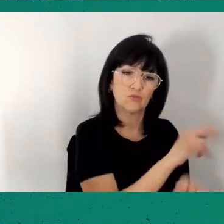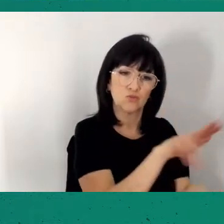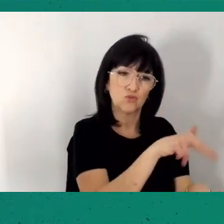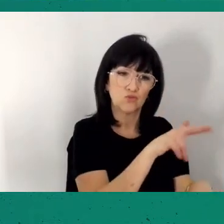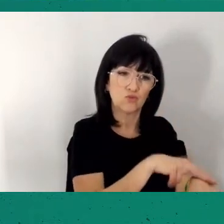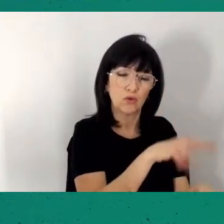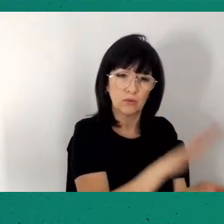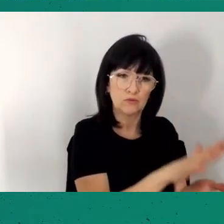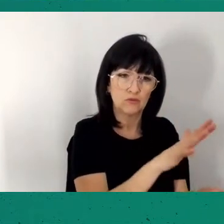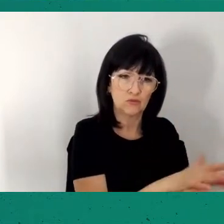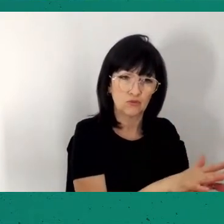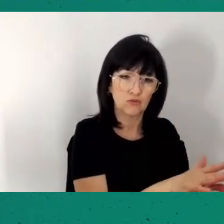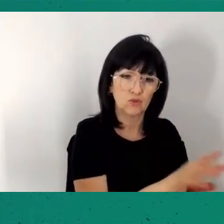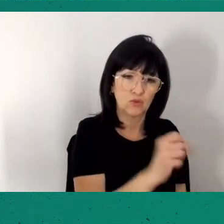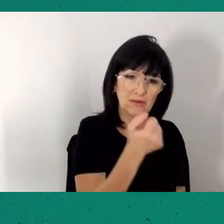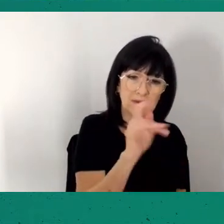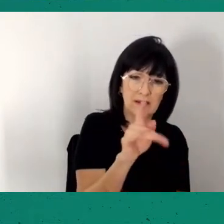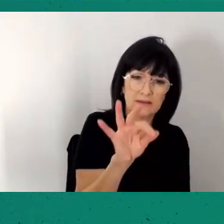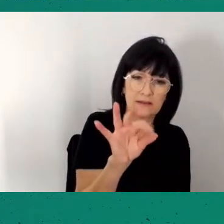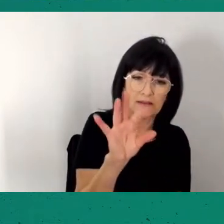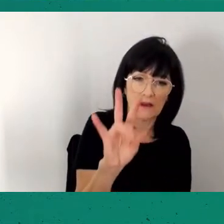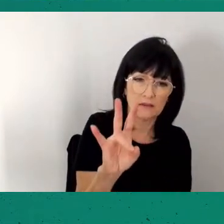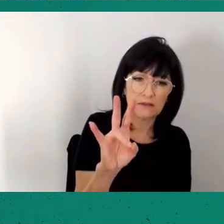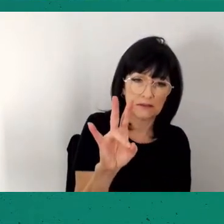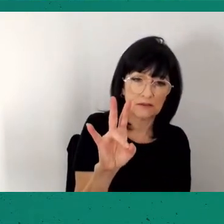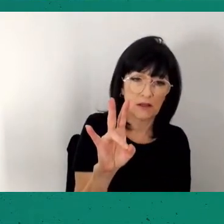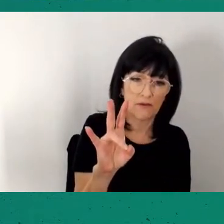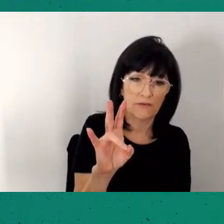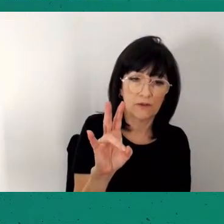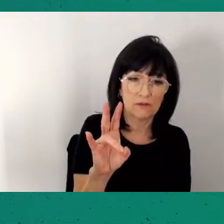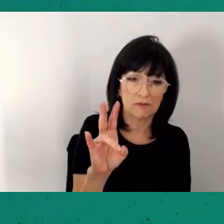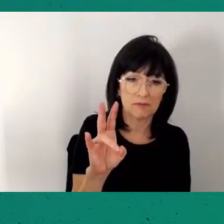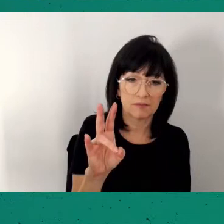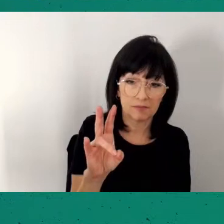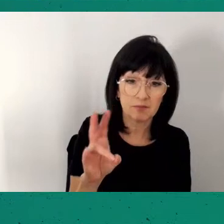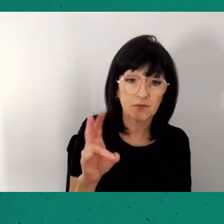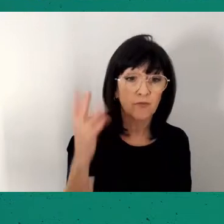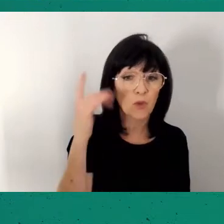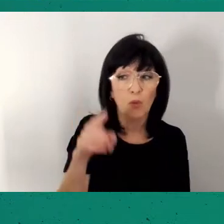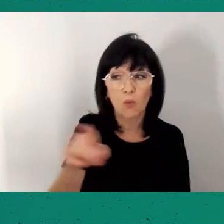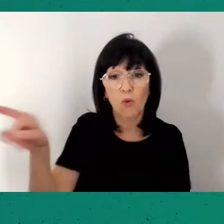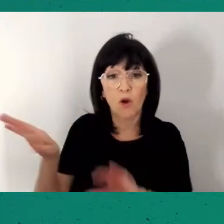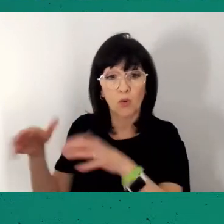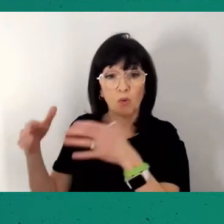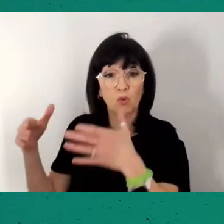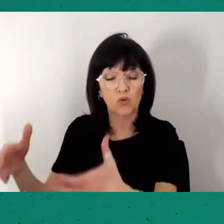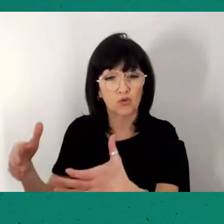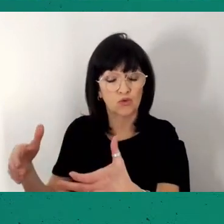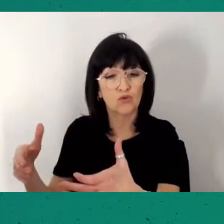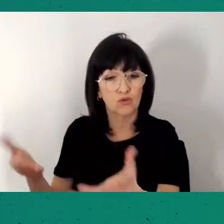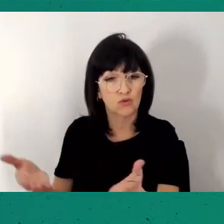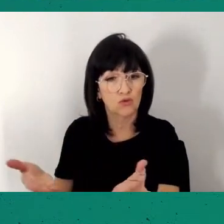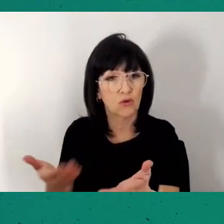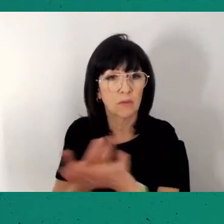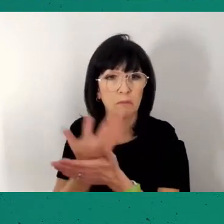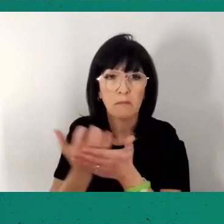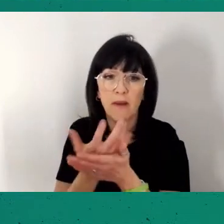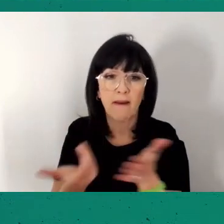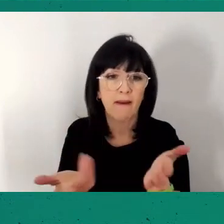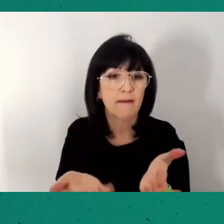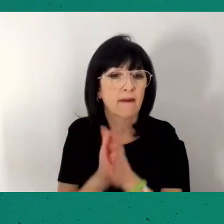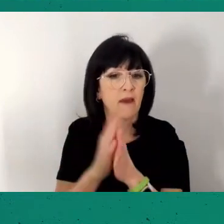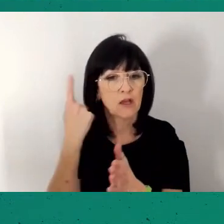1897, responding to the demand for more teachers to be trained, like Jeanette Turner.